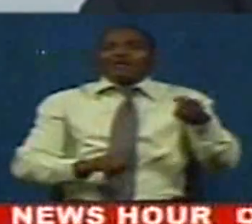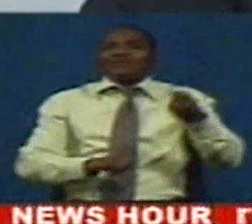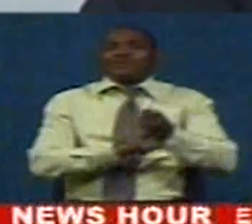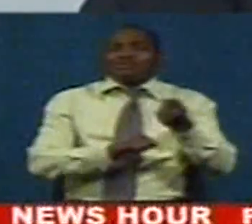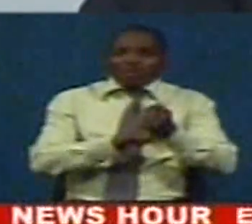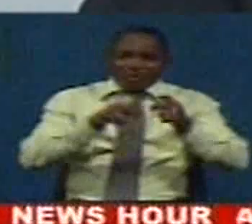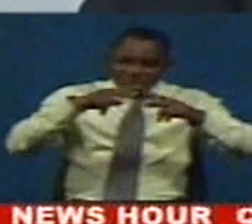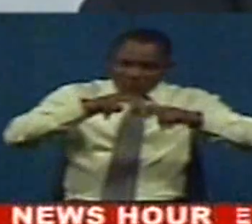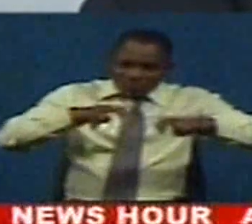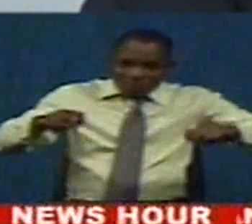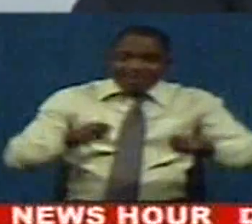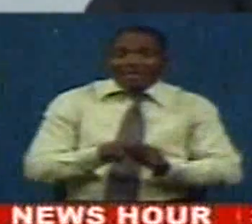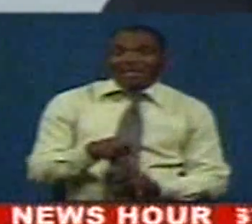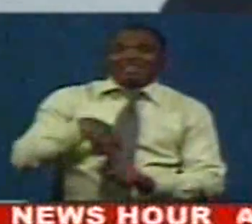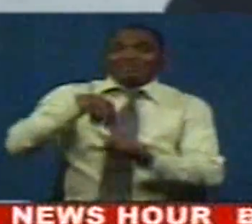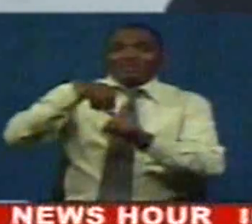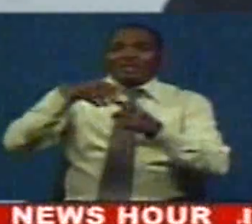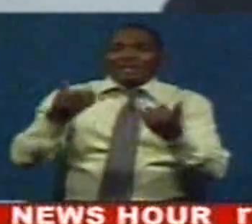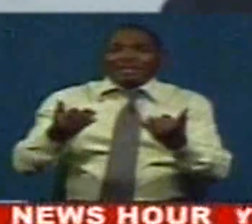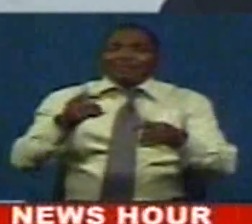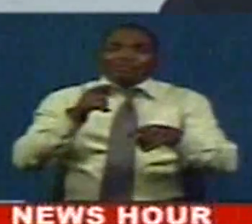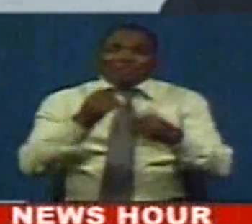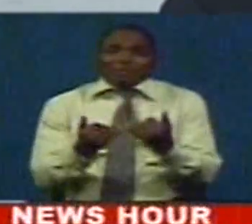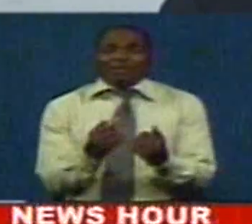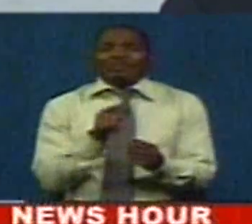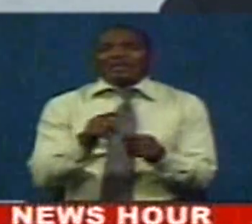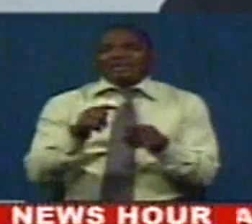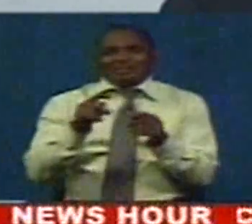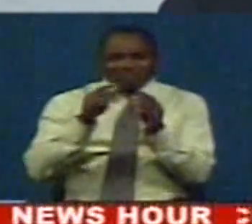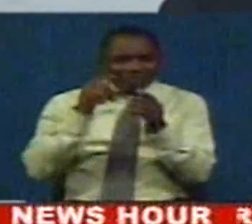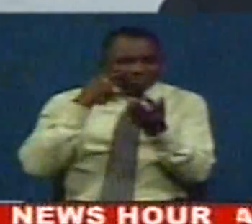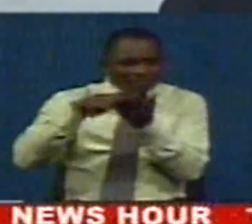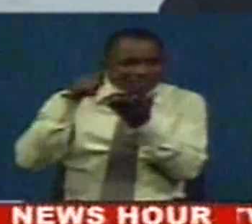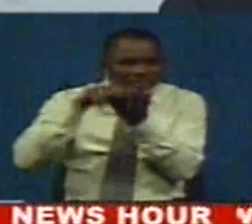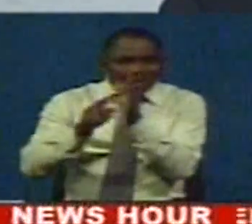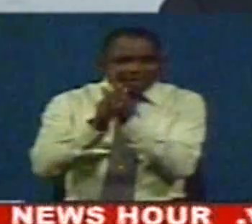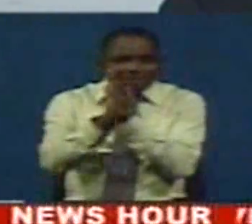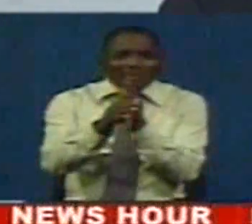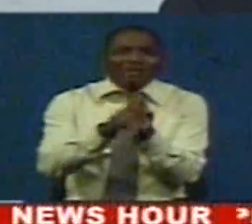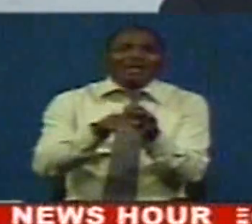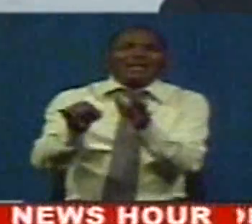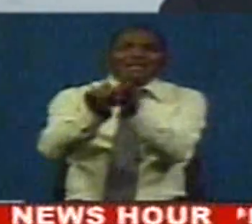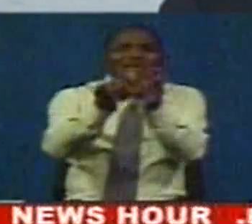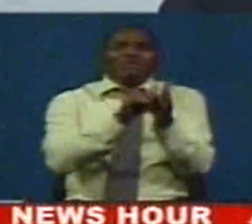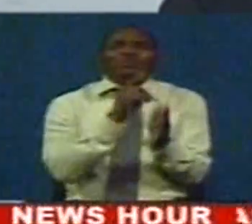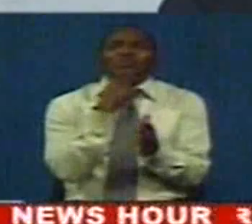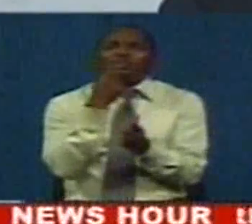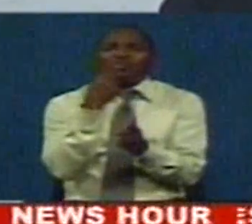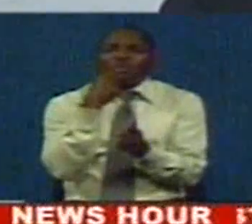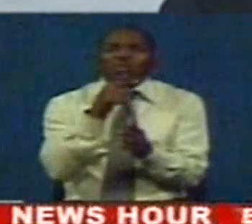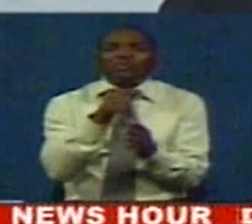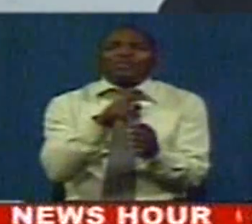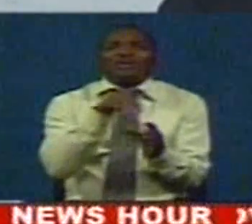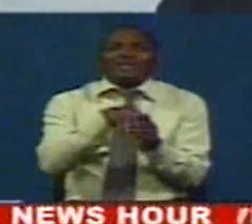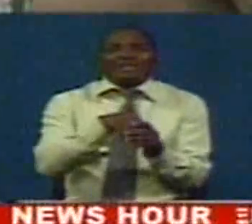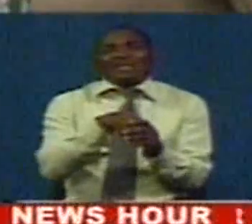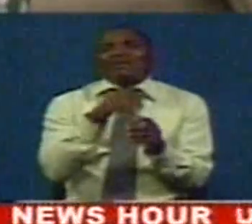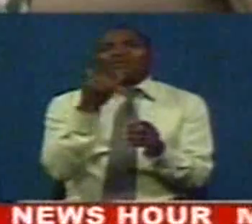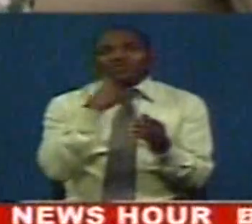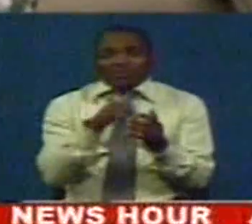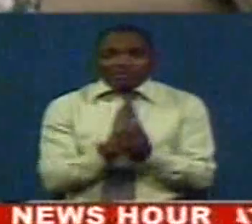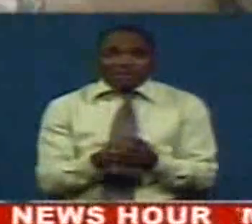support investigation, especially when we have to trace and also identify whoever committed that